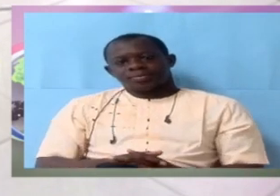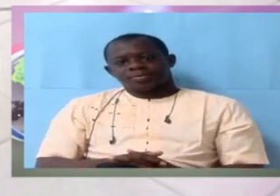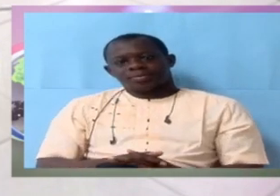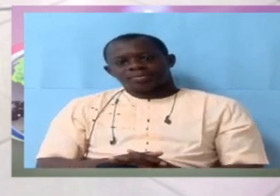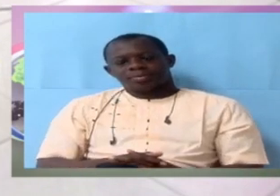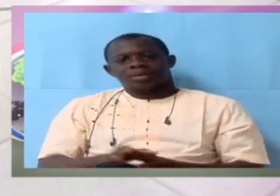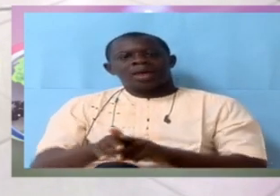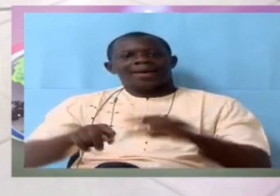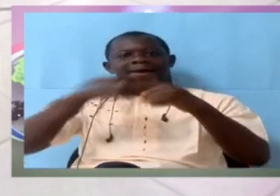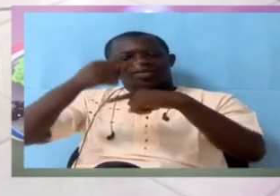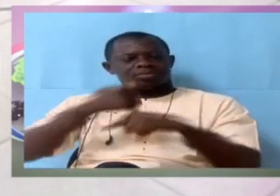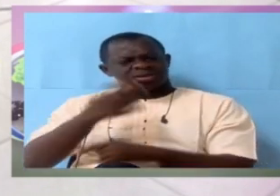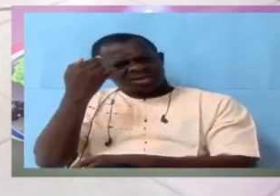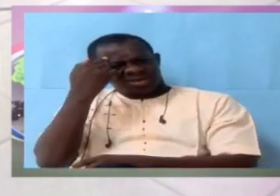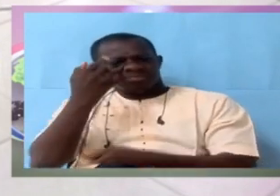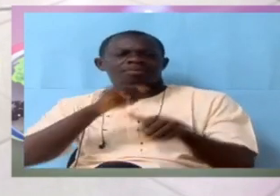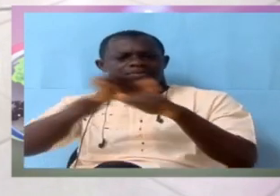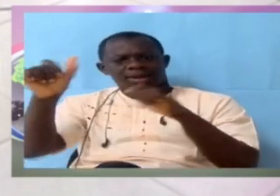Then I decided to approach him.